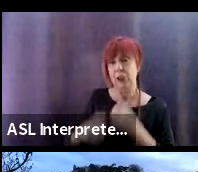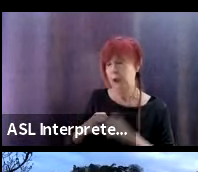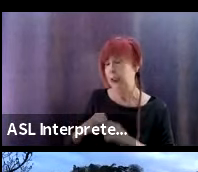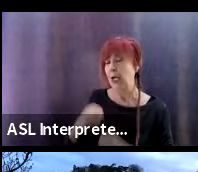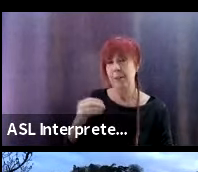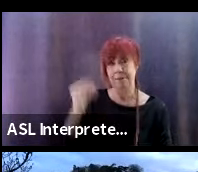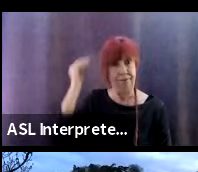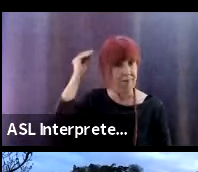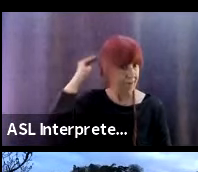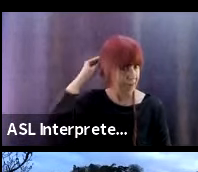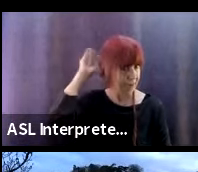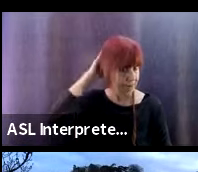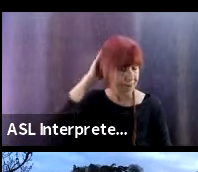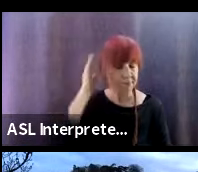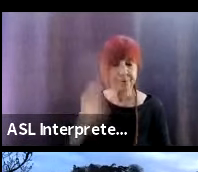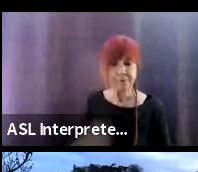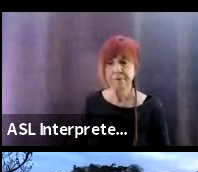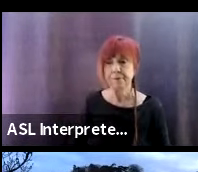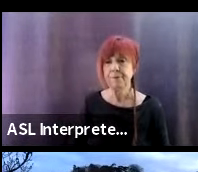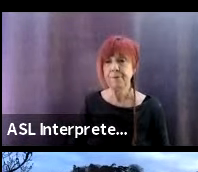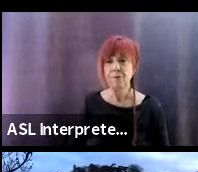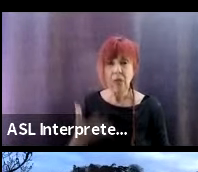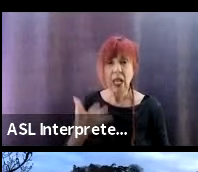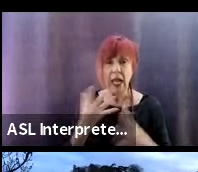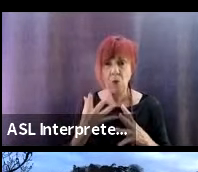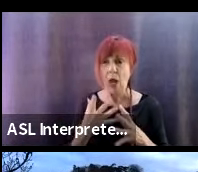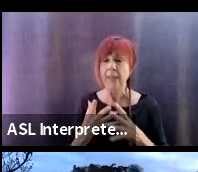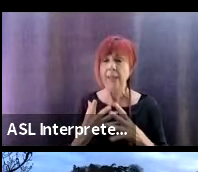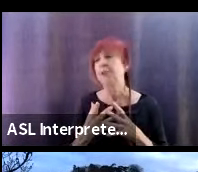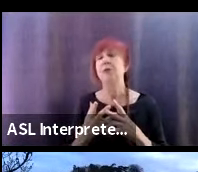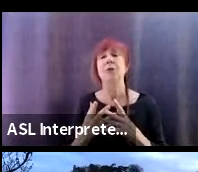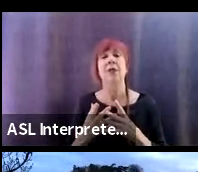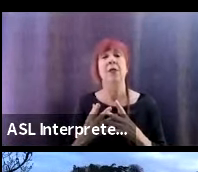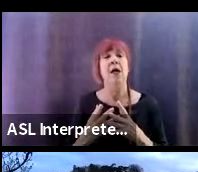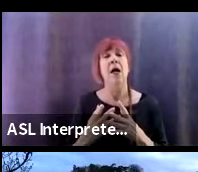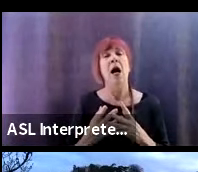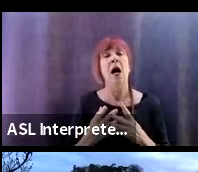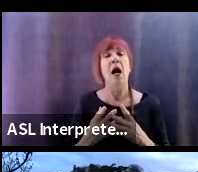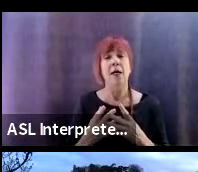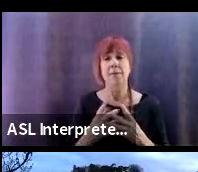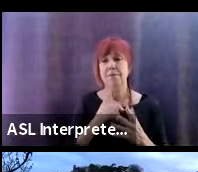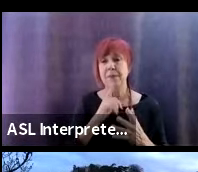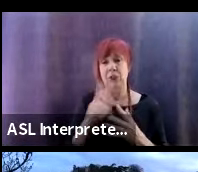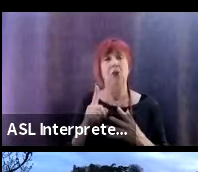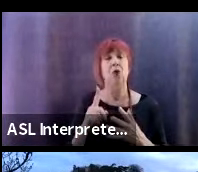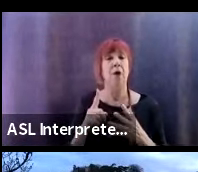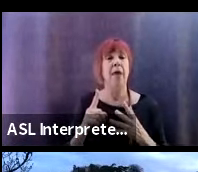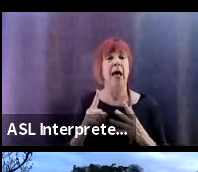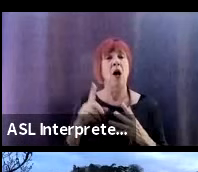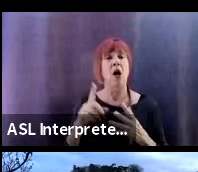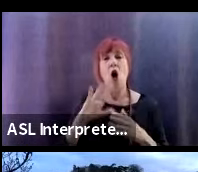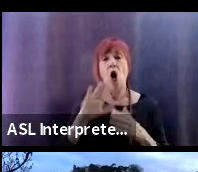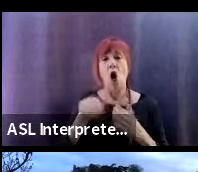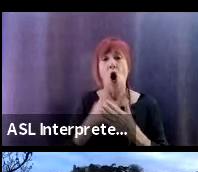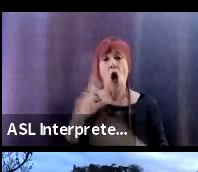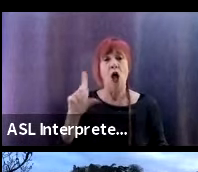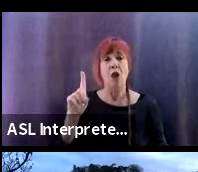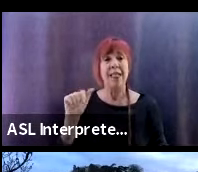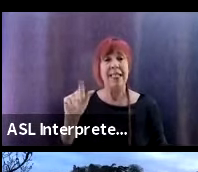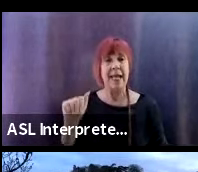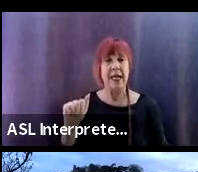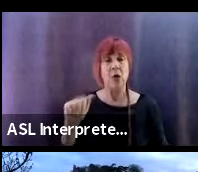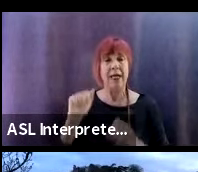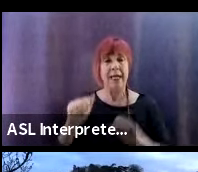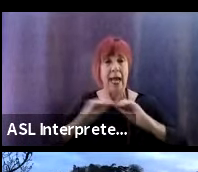about both as we try to push data and information out to you as quickly as possible. And we've been talking about the